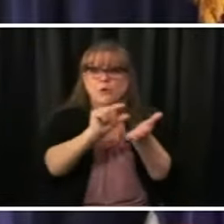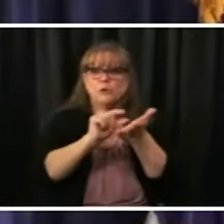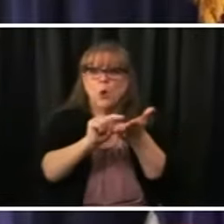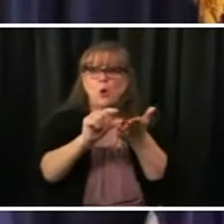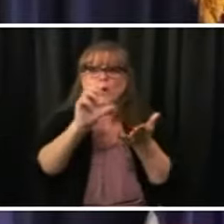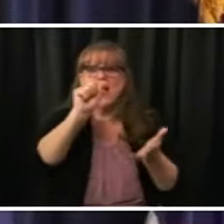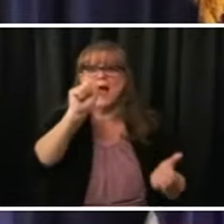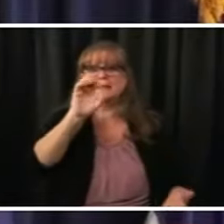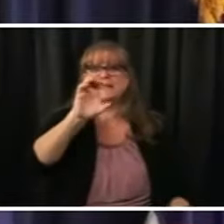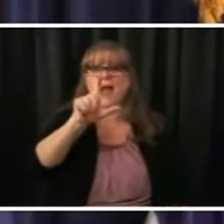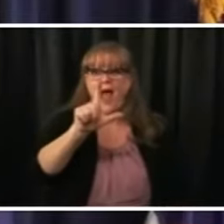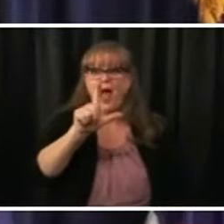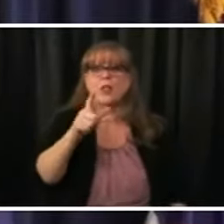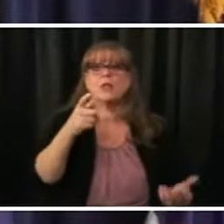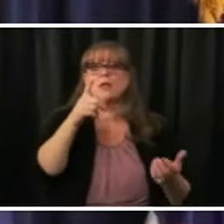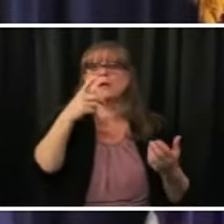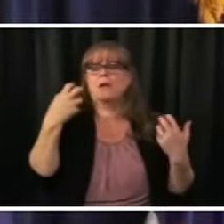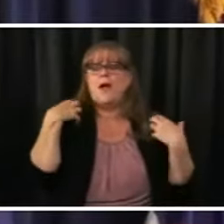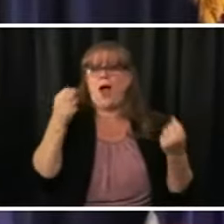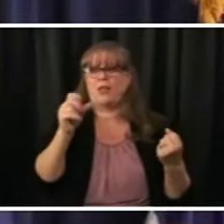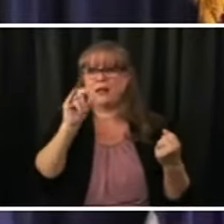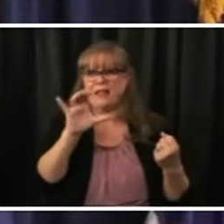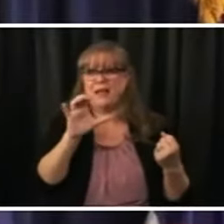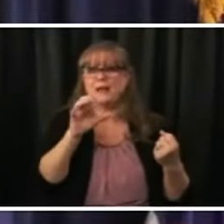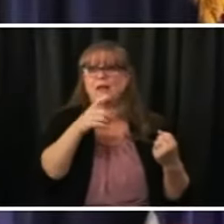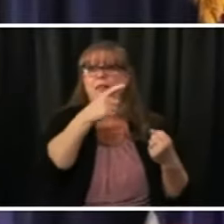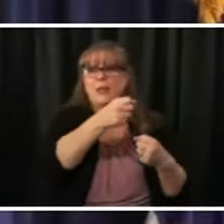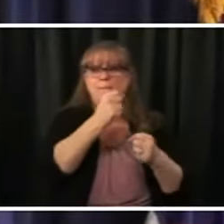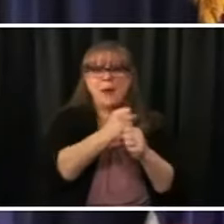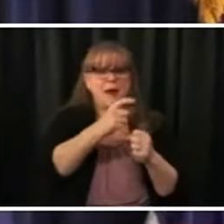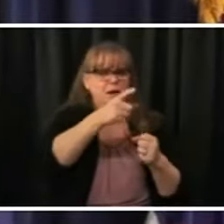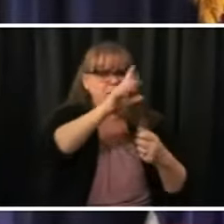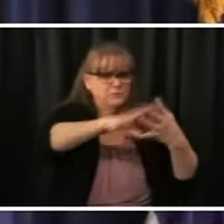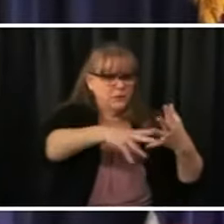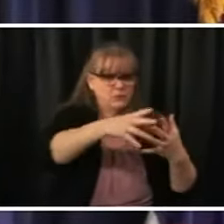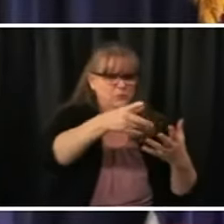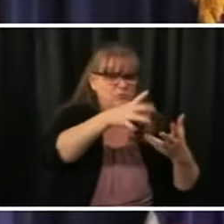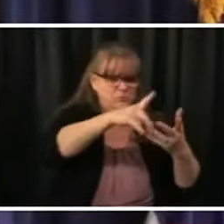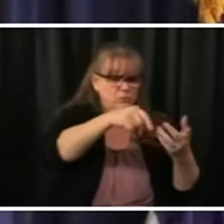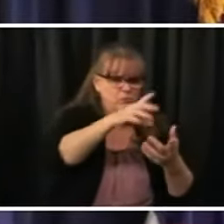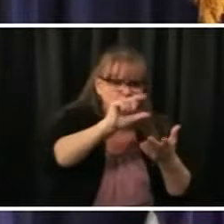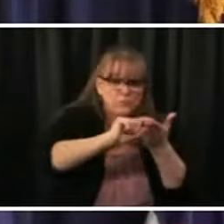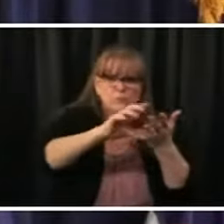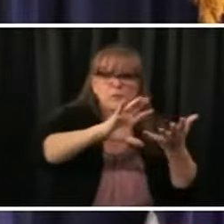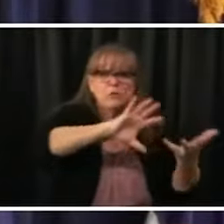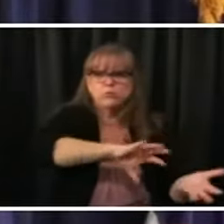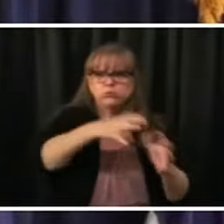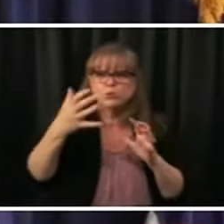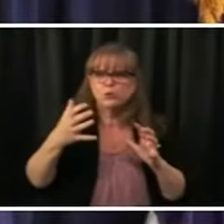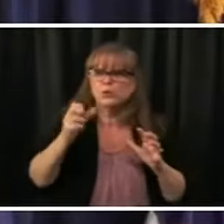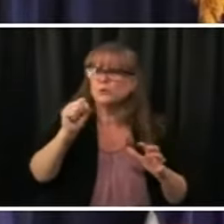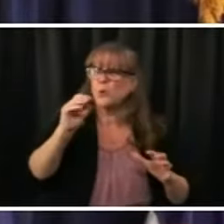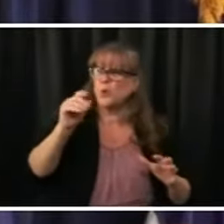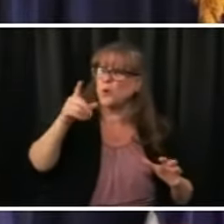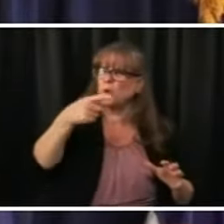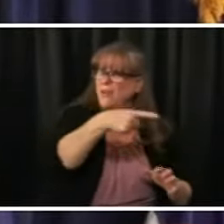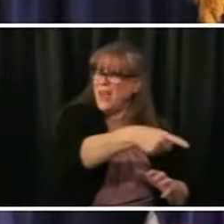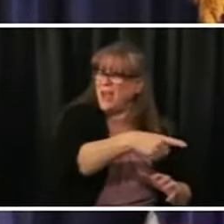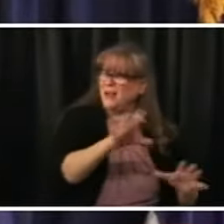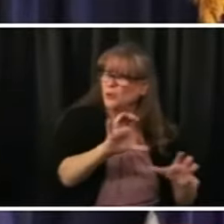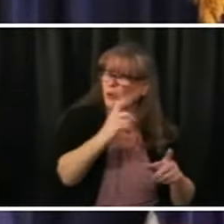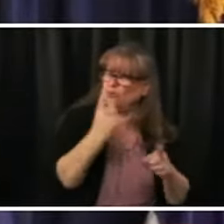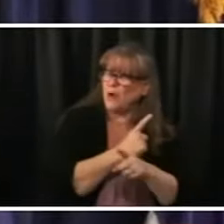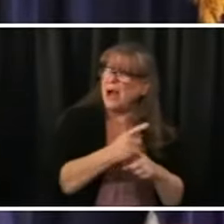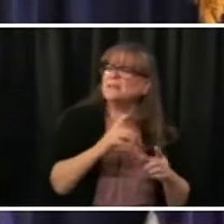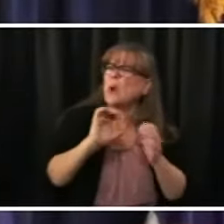Is this how the process is supposed to work? And how do you ensure more efficiency in the future? Well, first of all, I